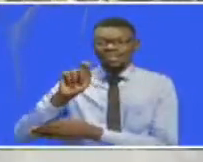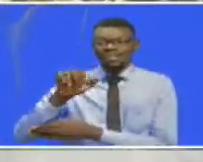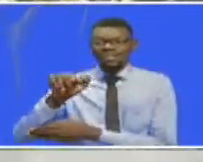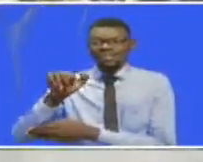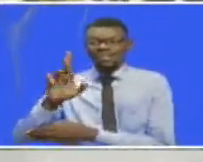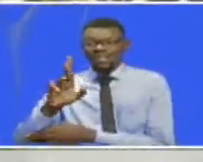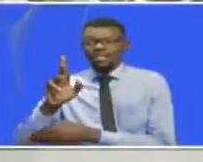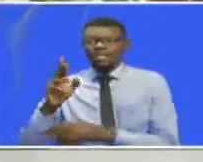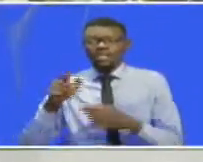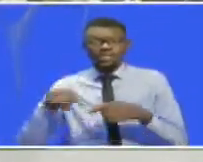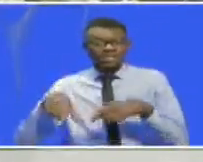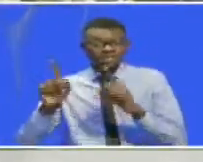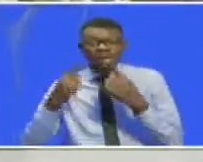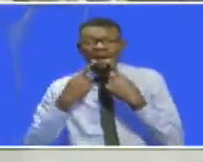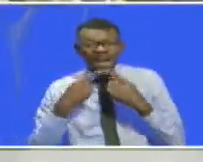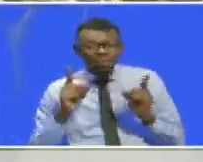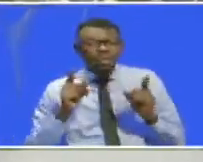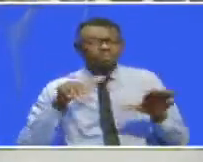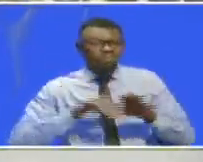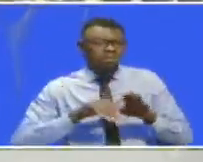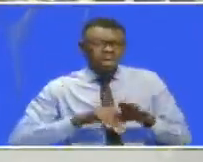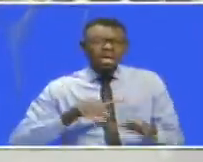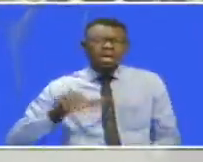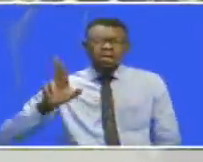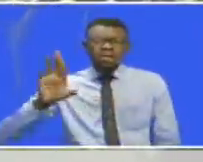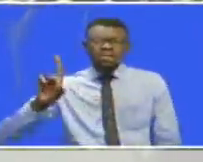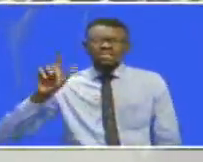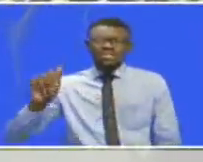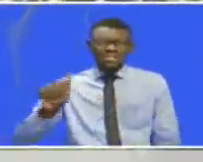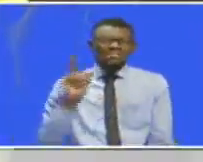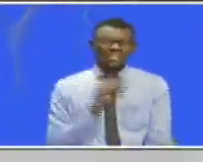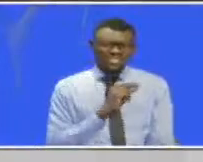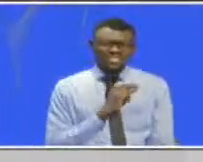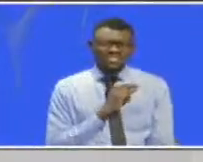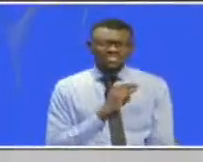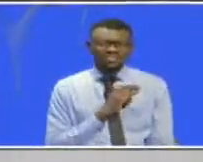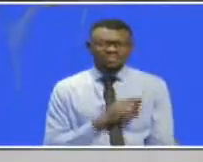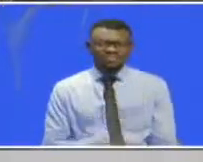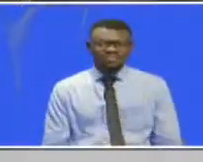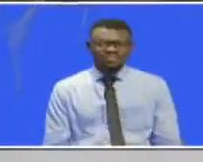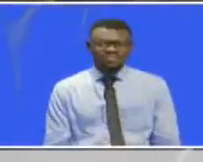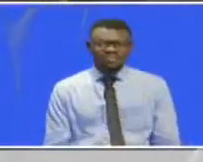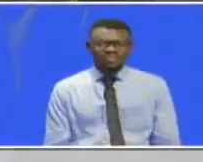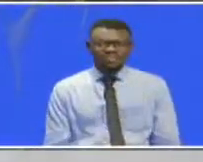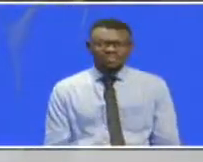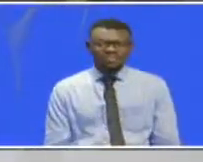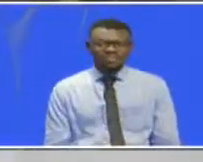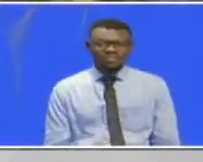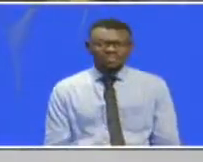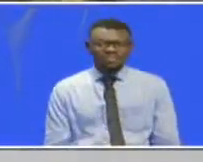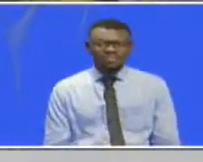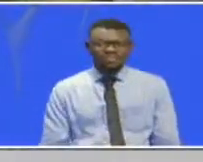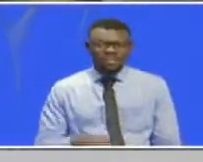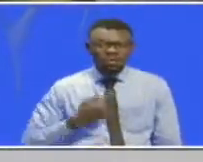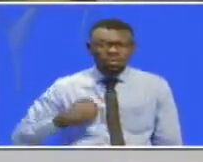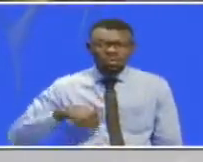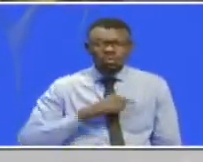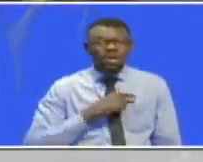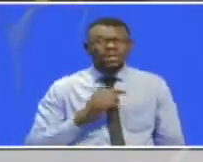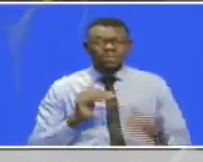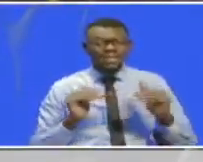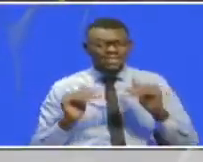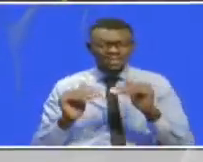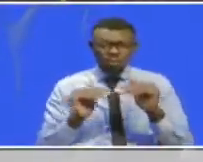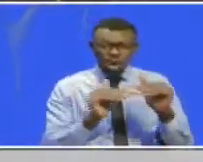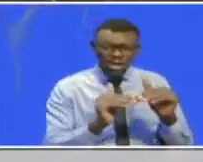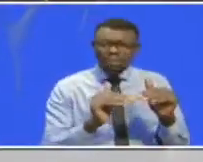United Democratic Movement Alliance, UDA. We are going to respect the democratic choices of